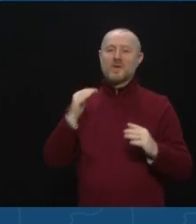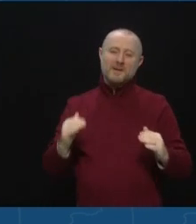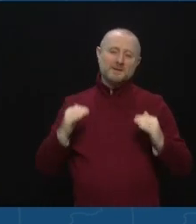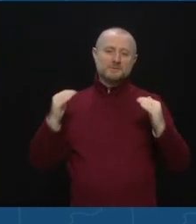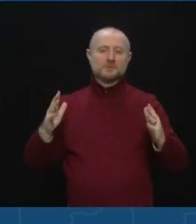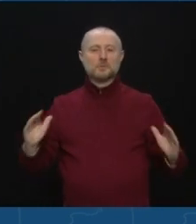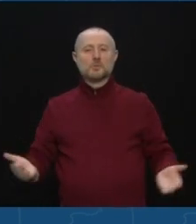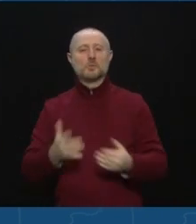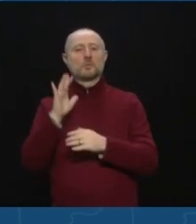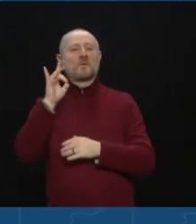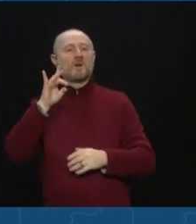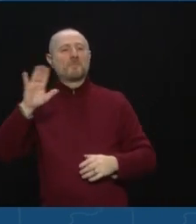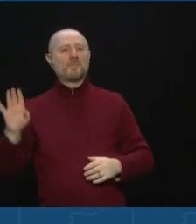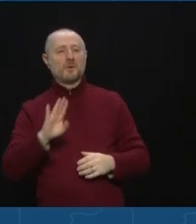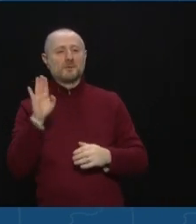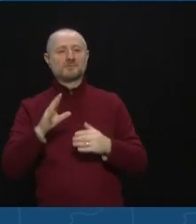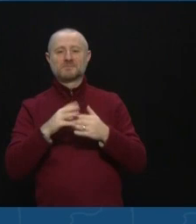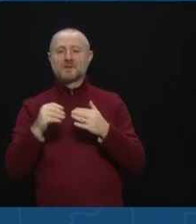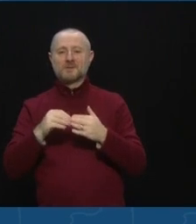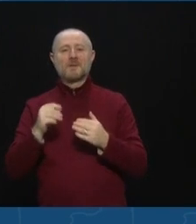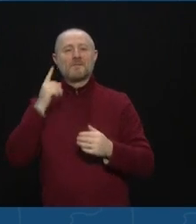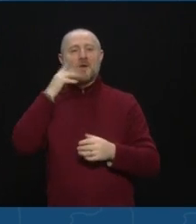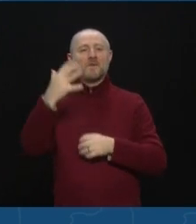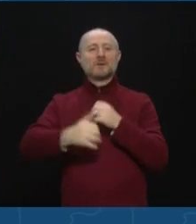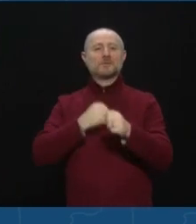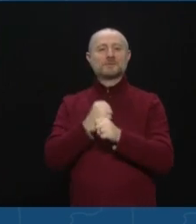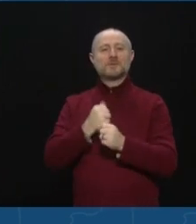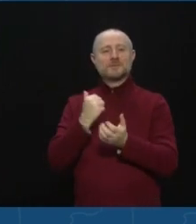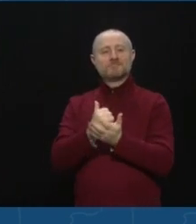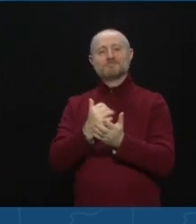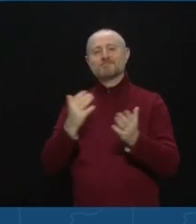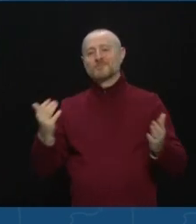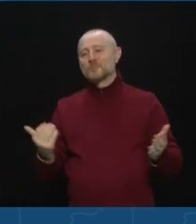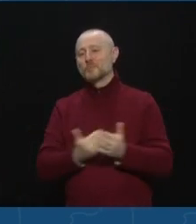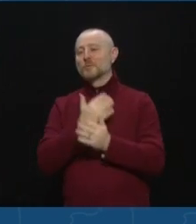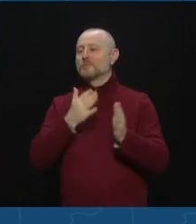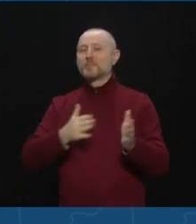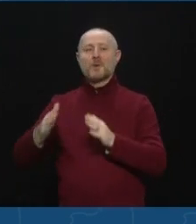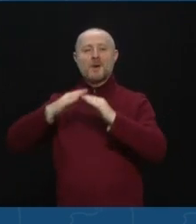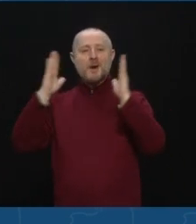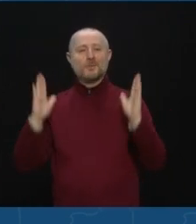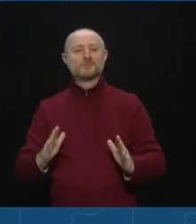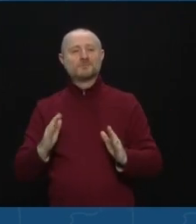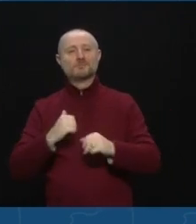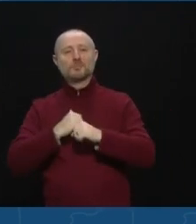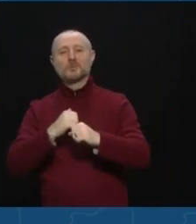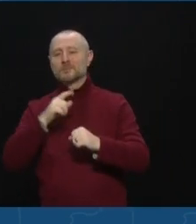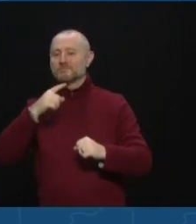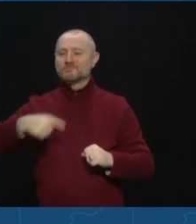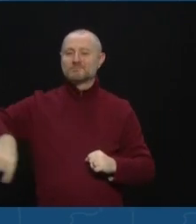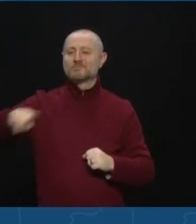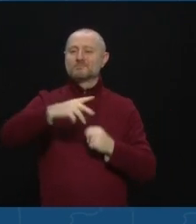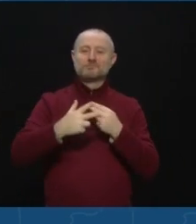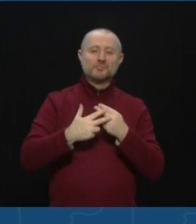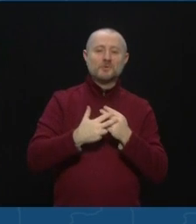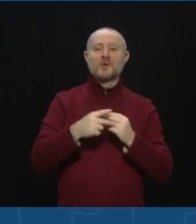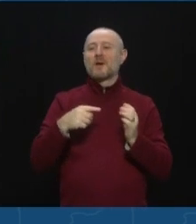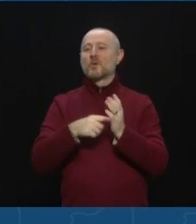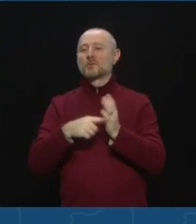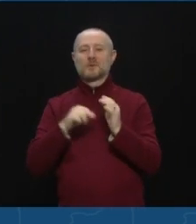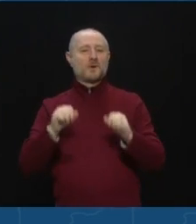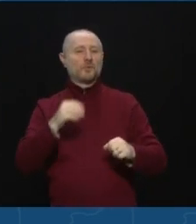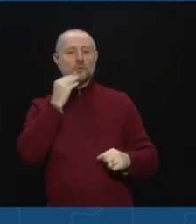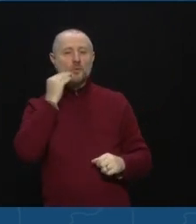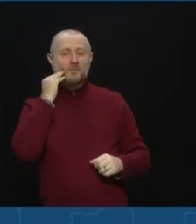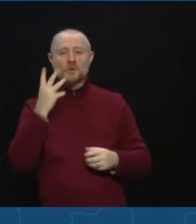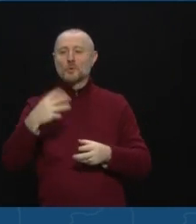billion 5-year housing plan to create and preserve 100,000 affordable homes, including 10,000 homes with